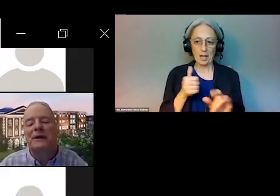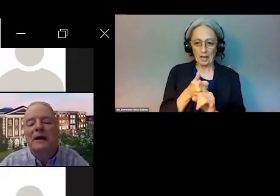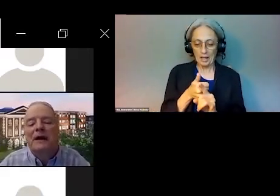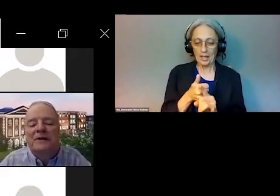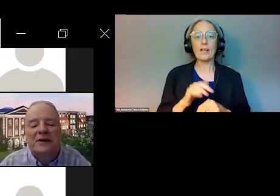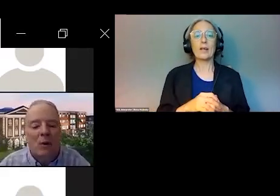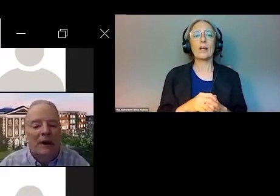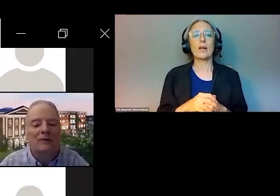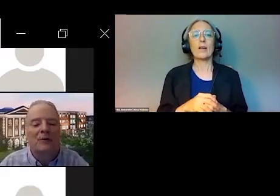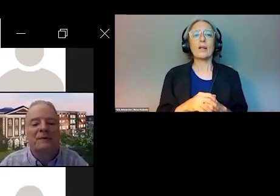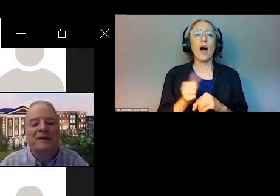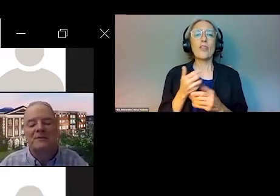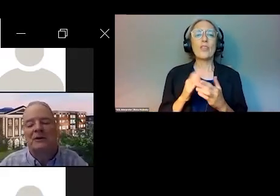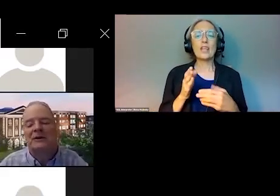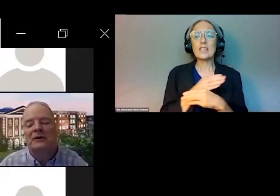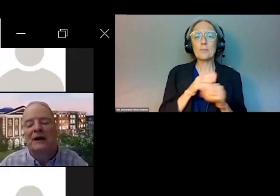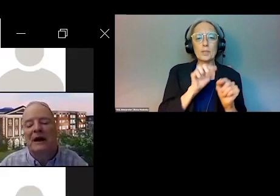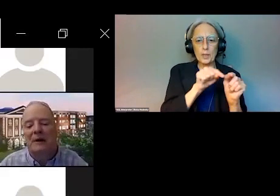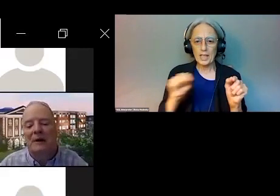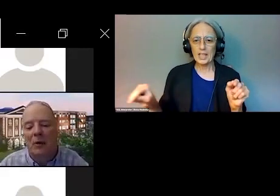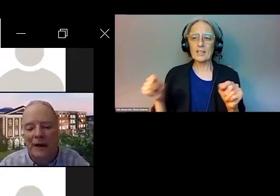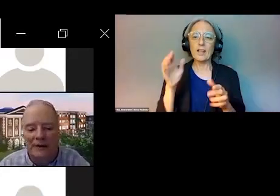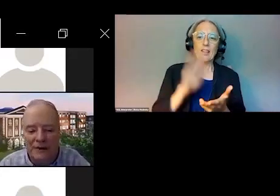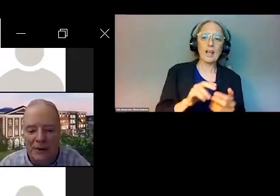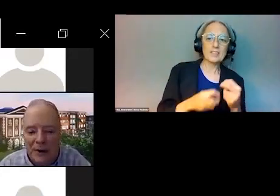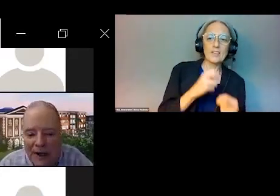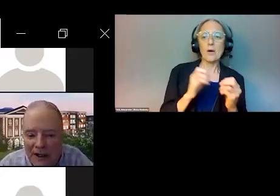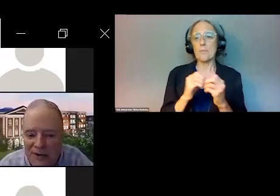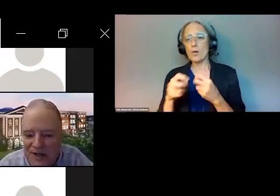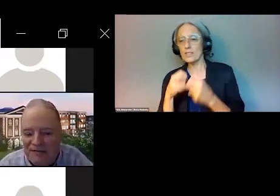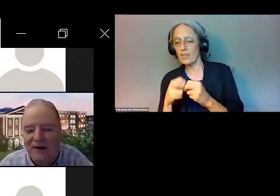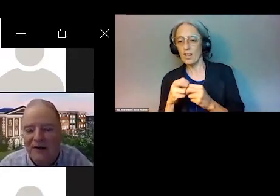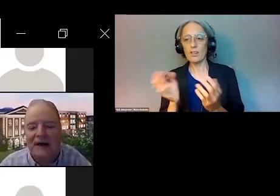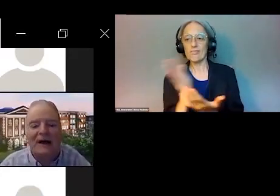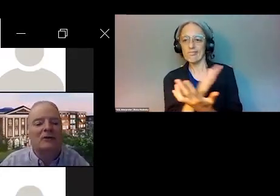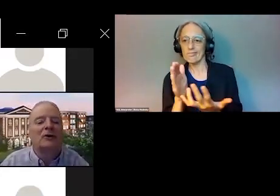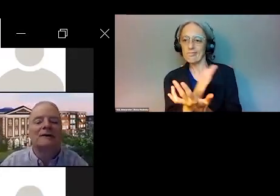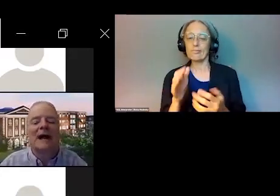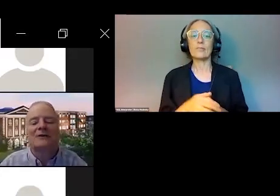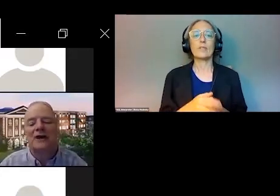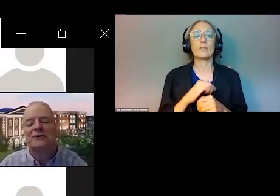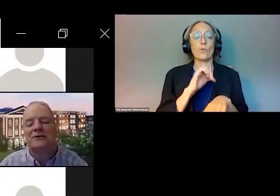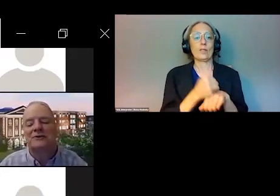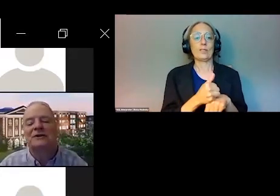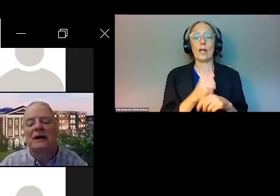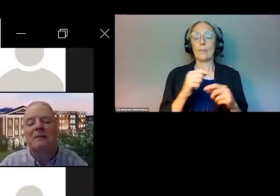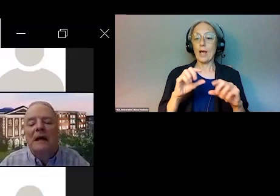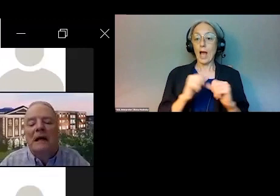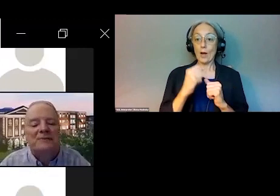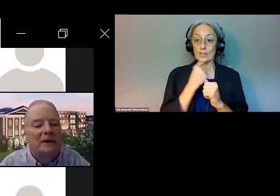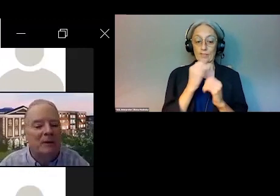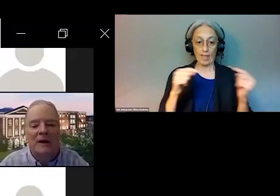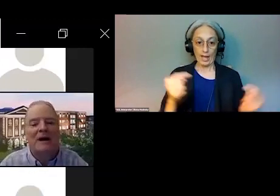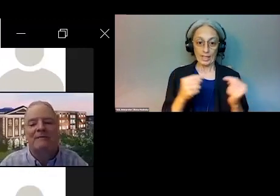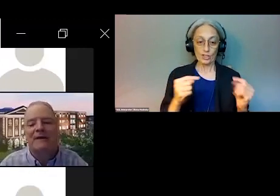that are somewhere between. So he grouped these. We looked according to injury severity and looked at changes